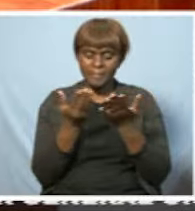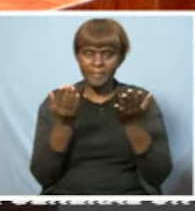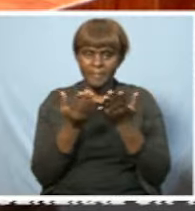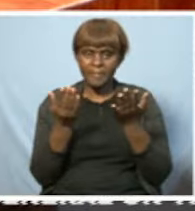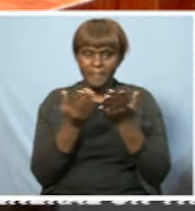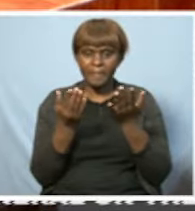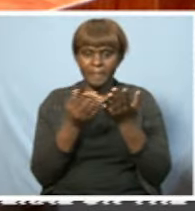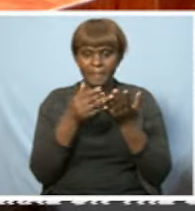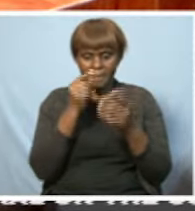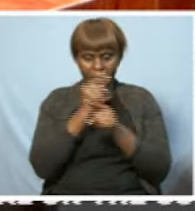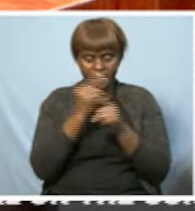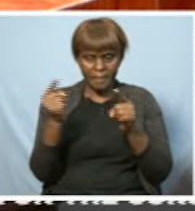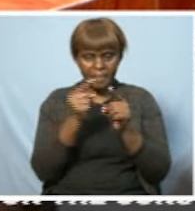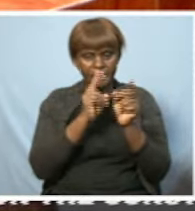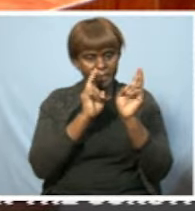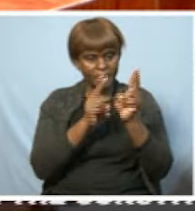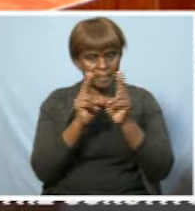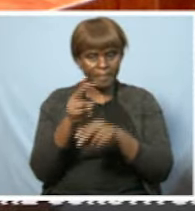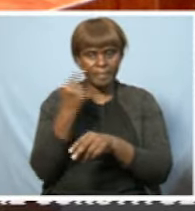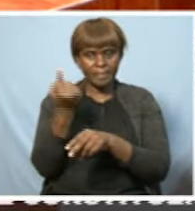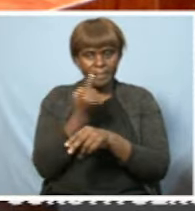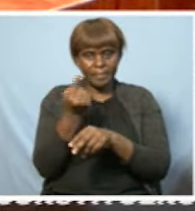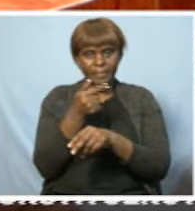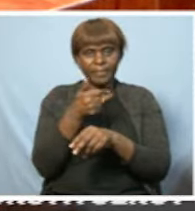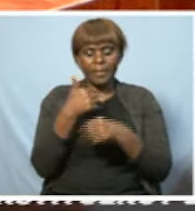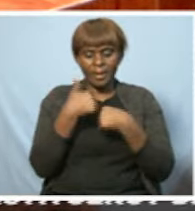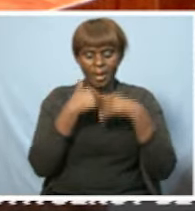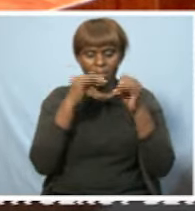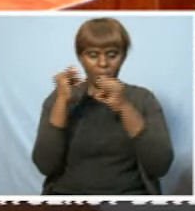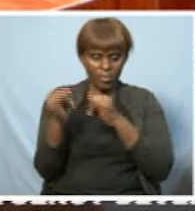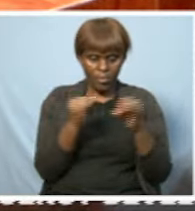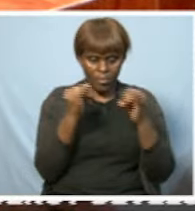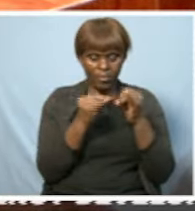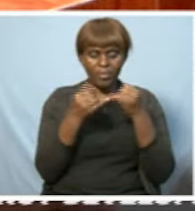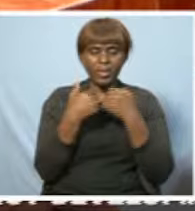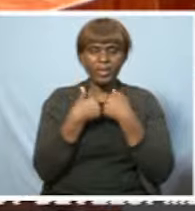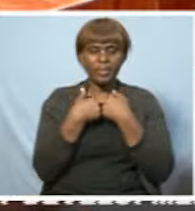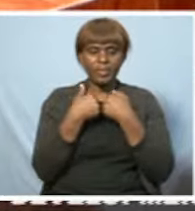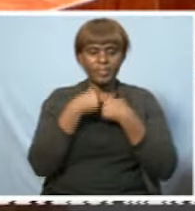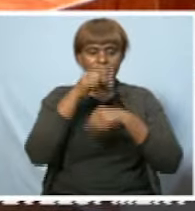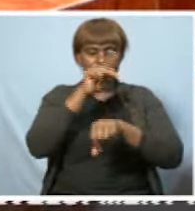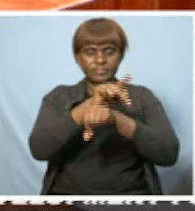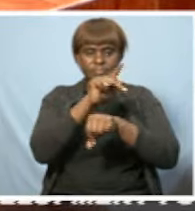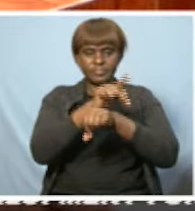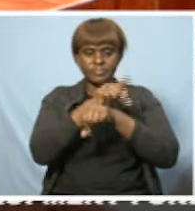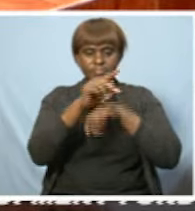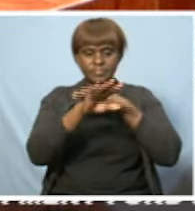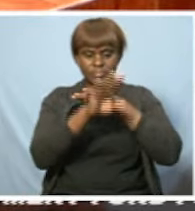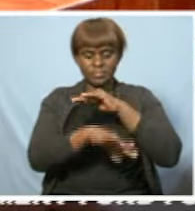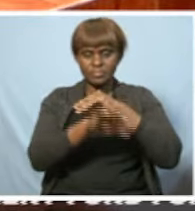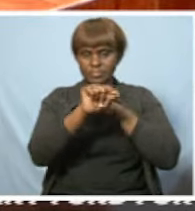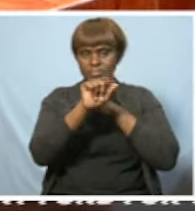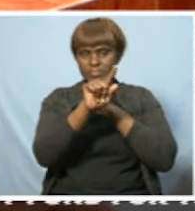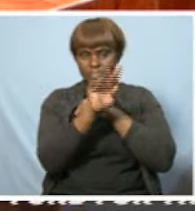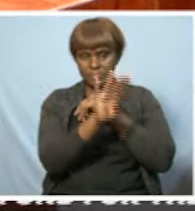You just responded that you have implemented projects under 2024.